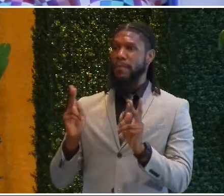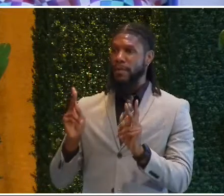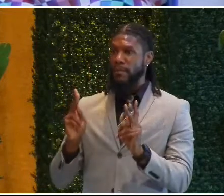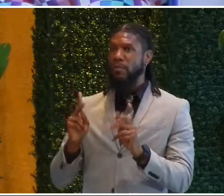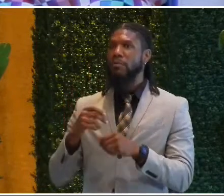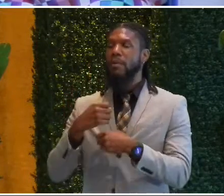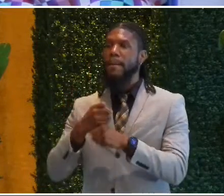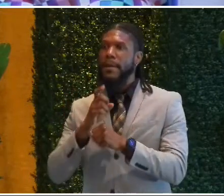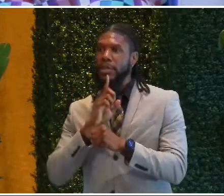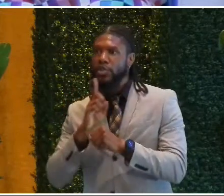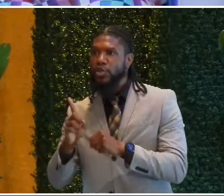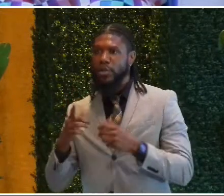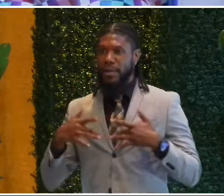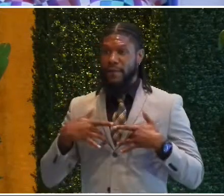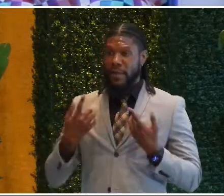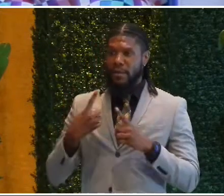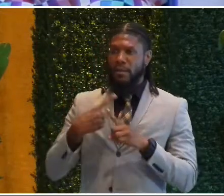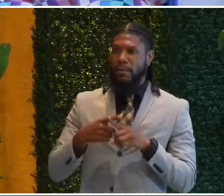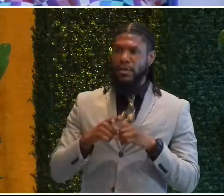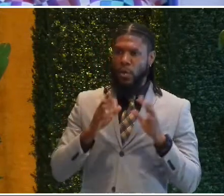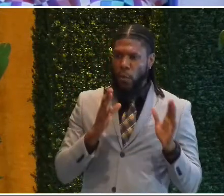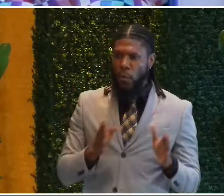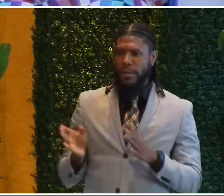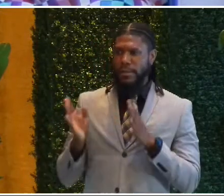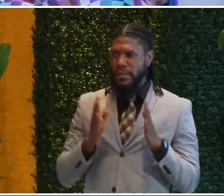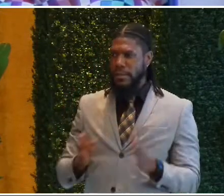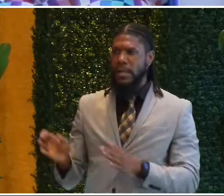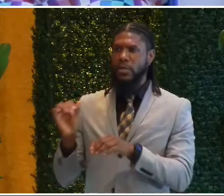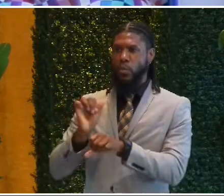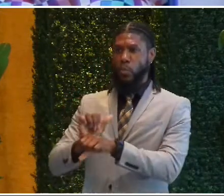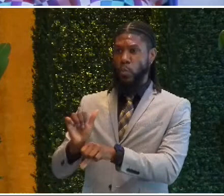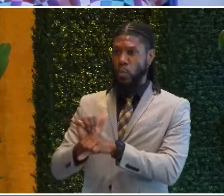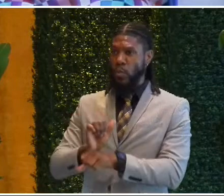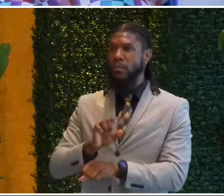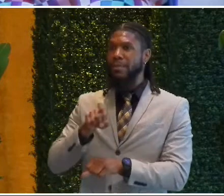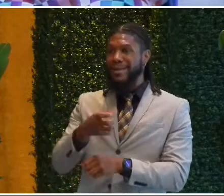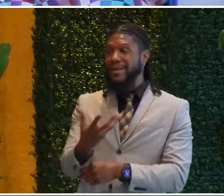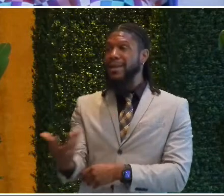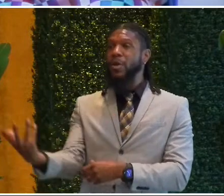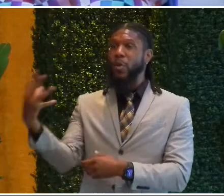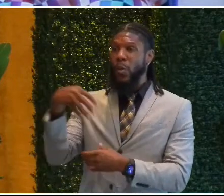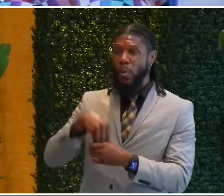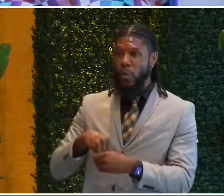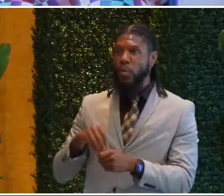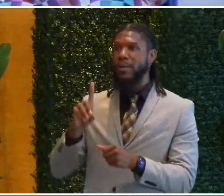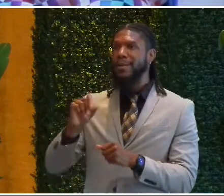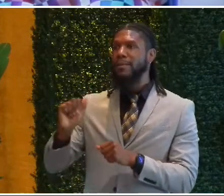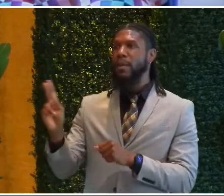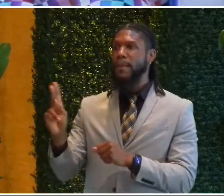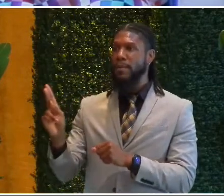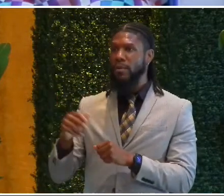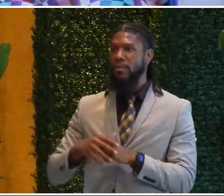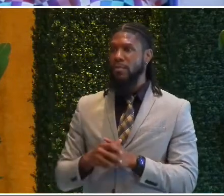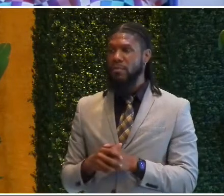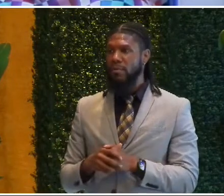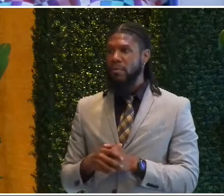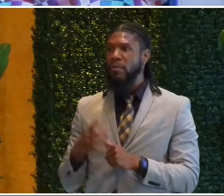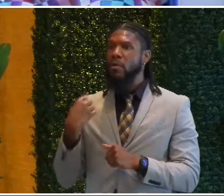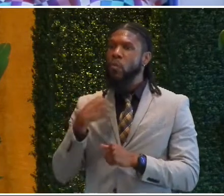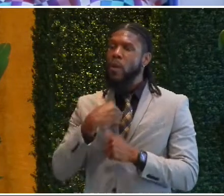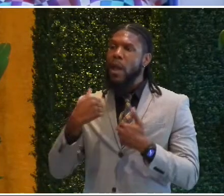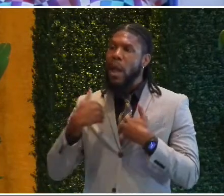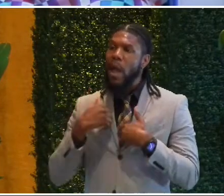the organizing work is inclusive of disabled people. We have a rate of disability in our community